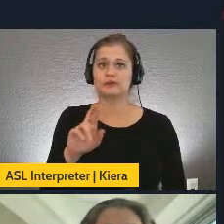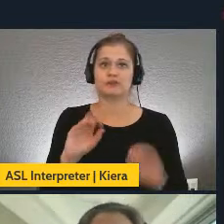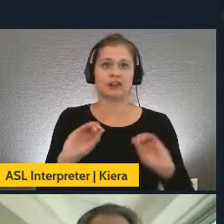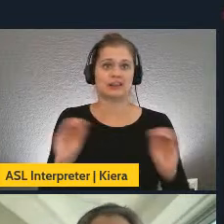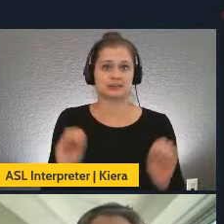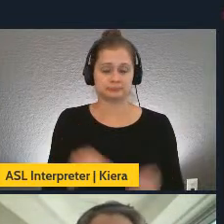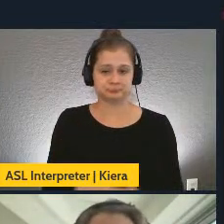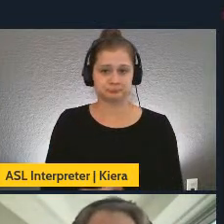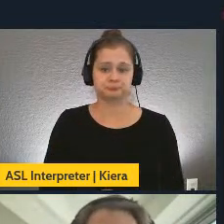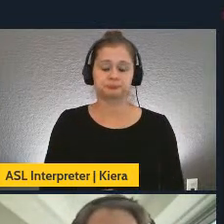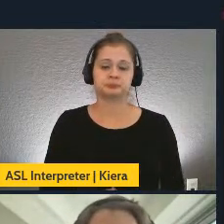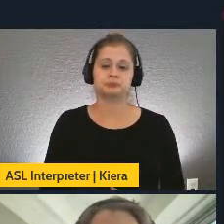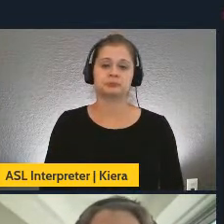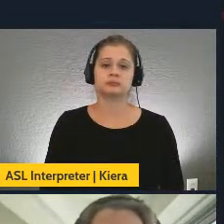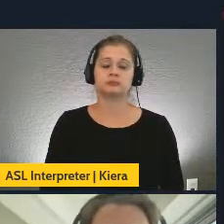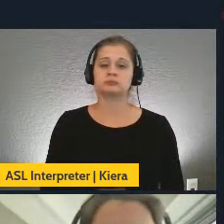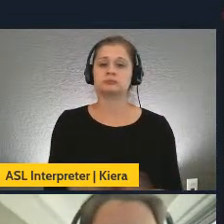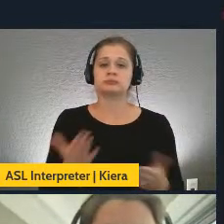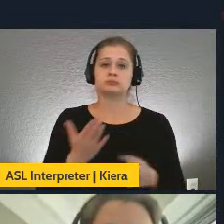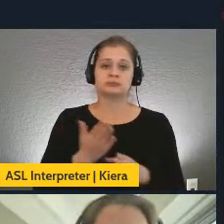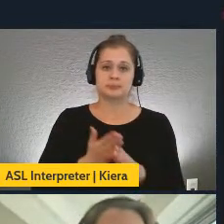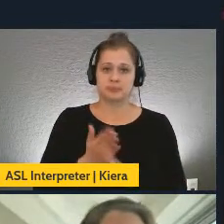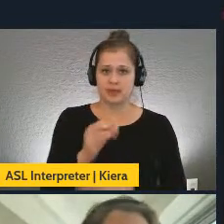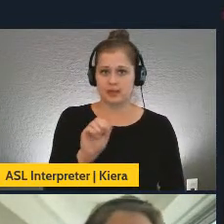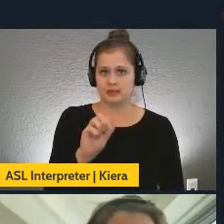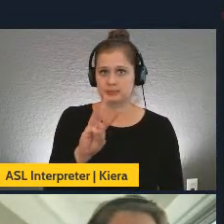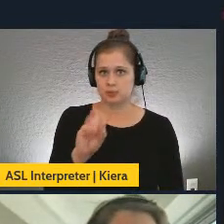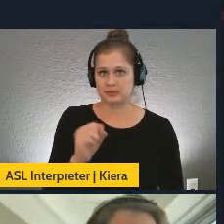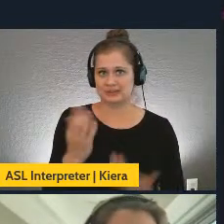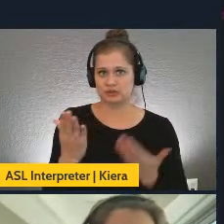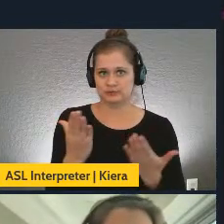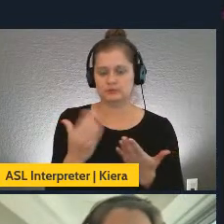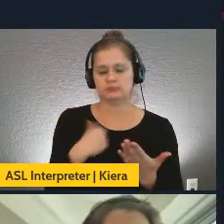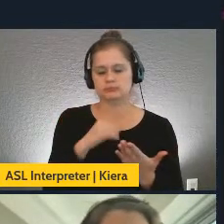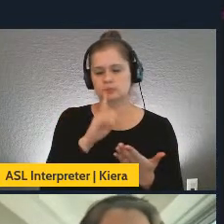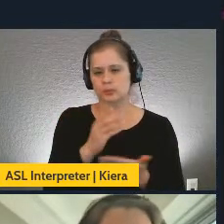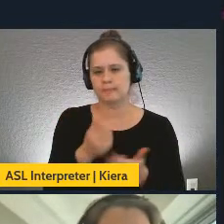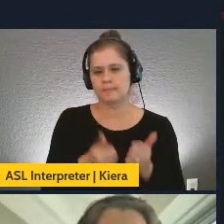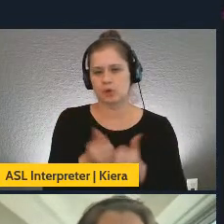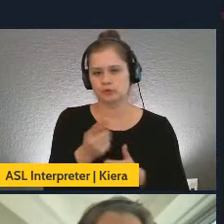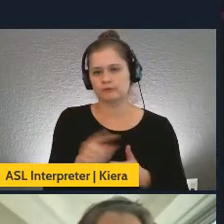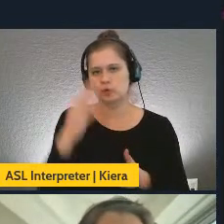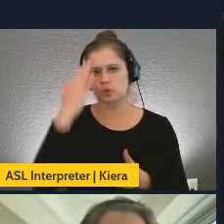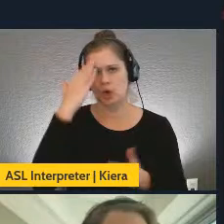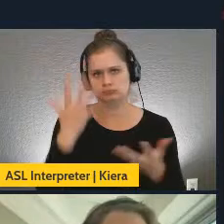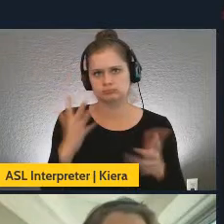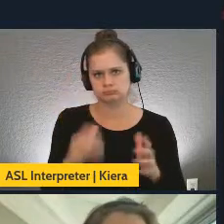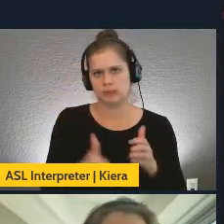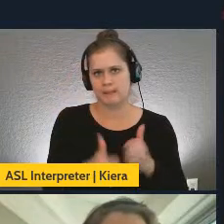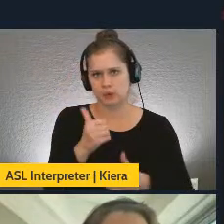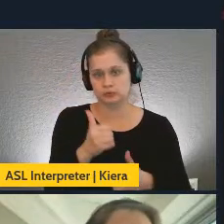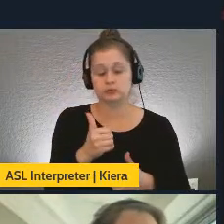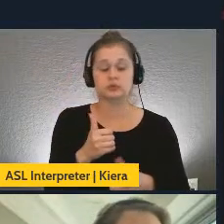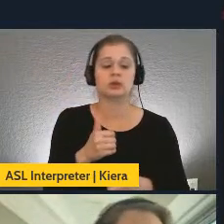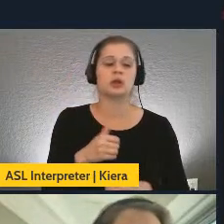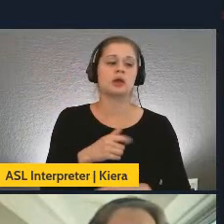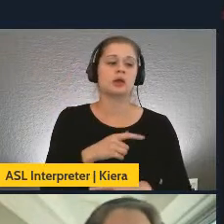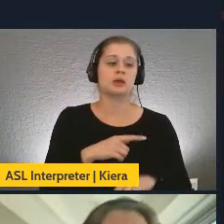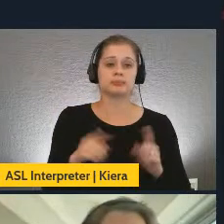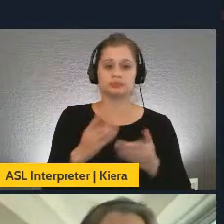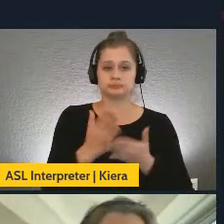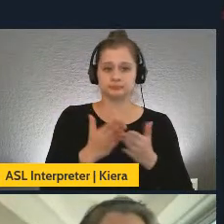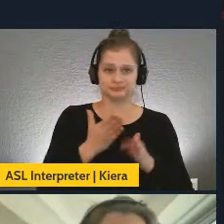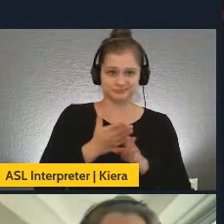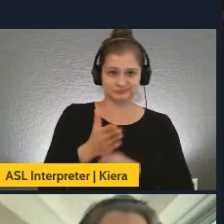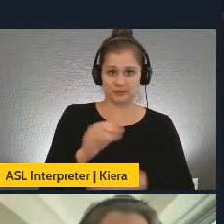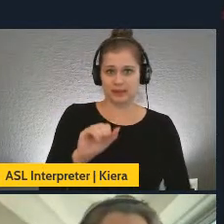So yeah, what are some of the main AWS services? I'm sure most of you know most of these, but yeah, some of the main ones that I've used are API Gateway